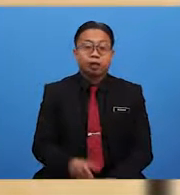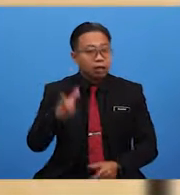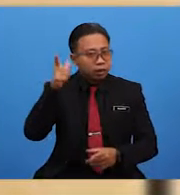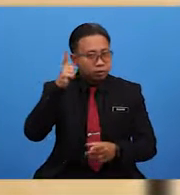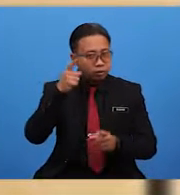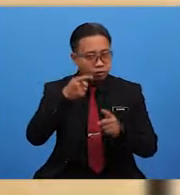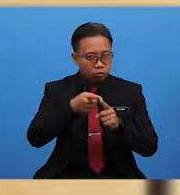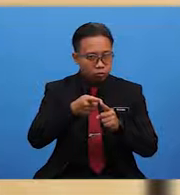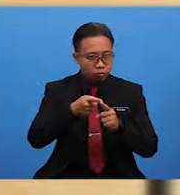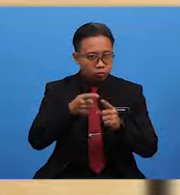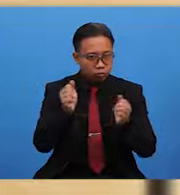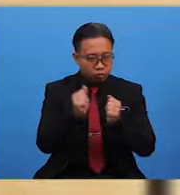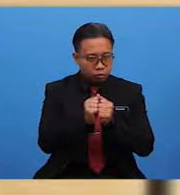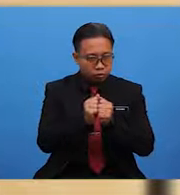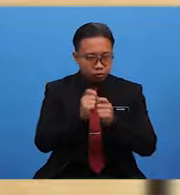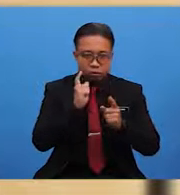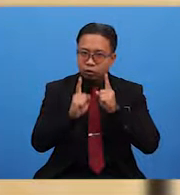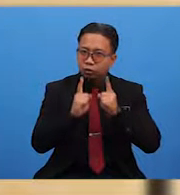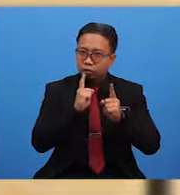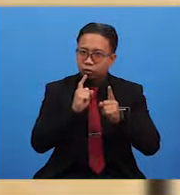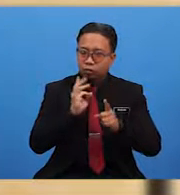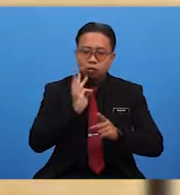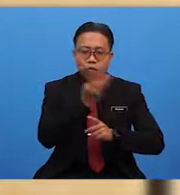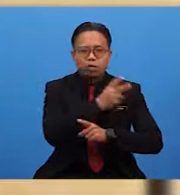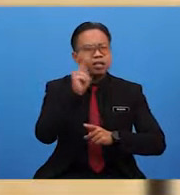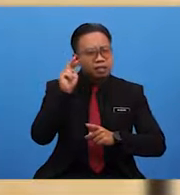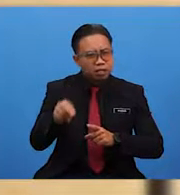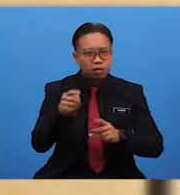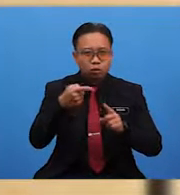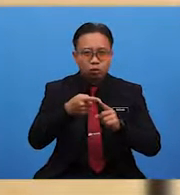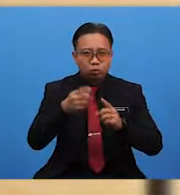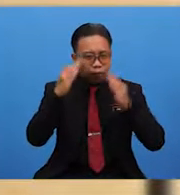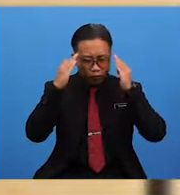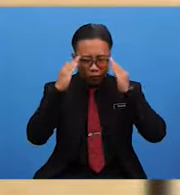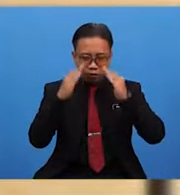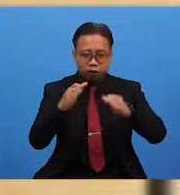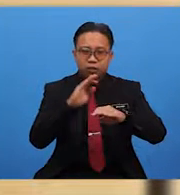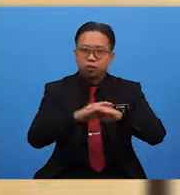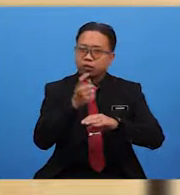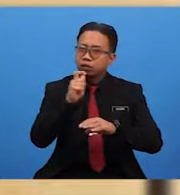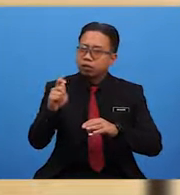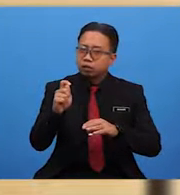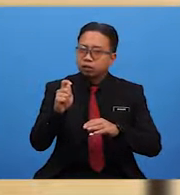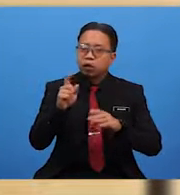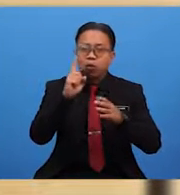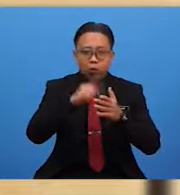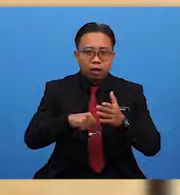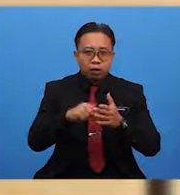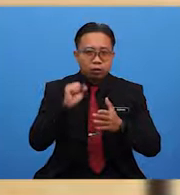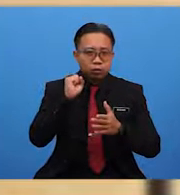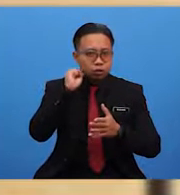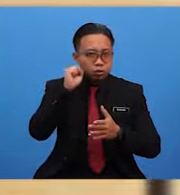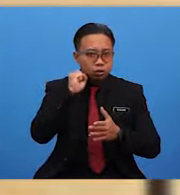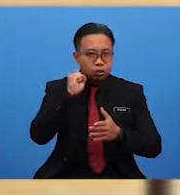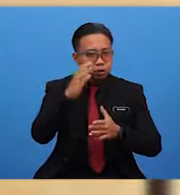talk with you. We need to pay attention and be quiet so that we can hear what she plans to